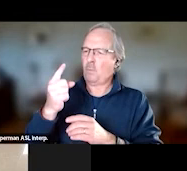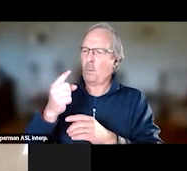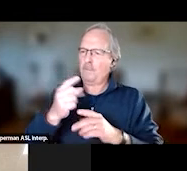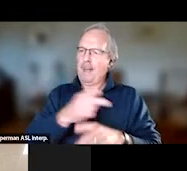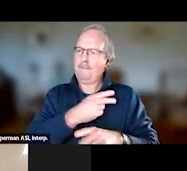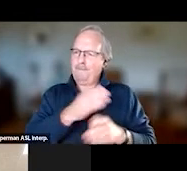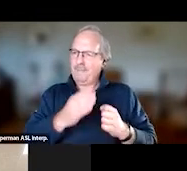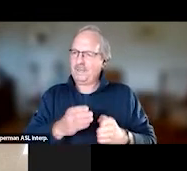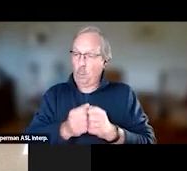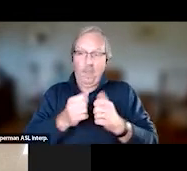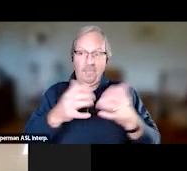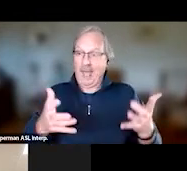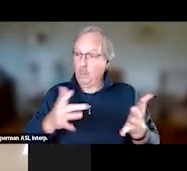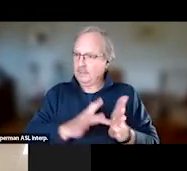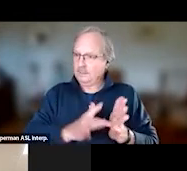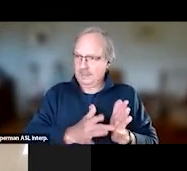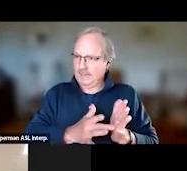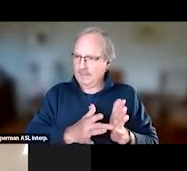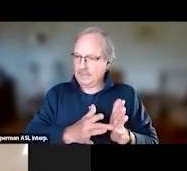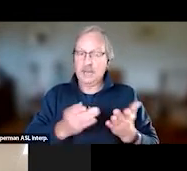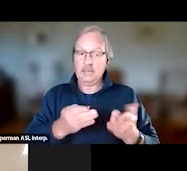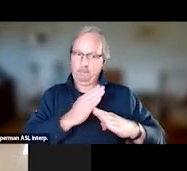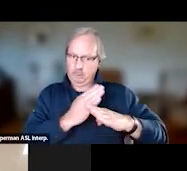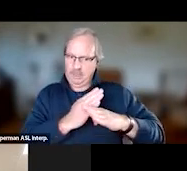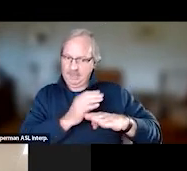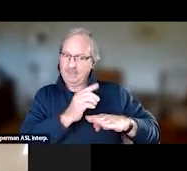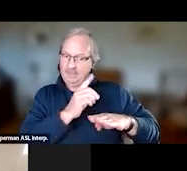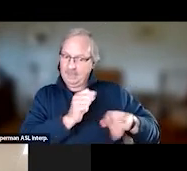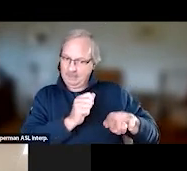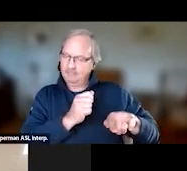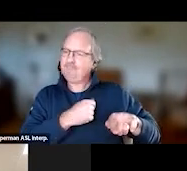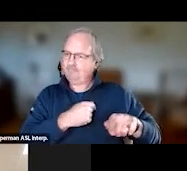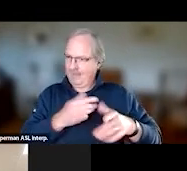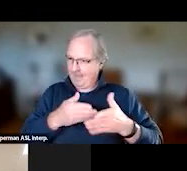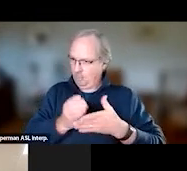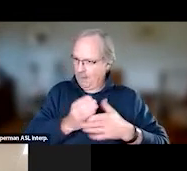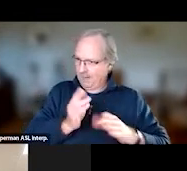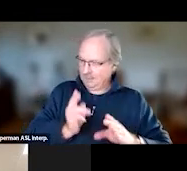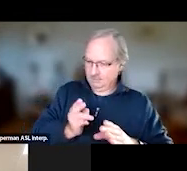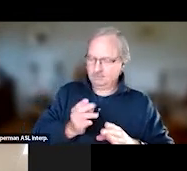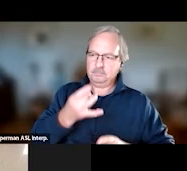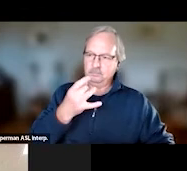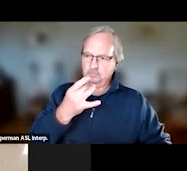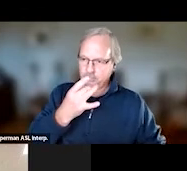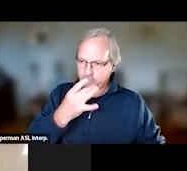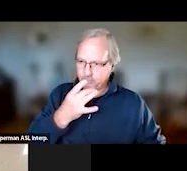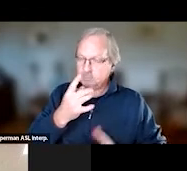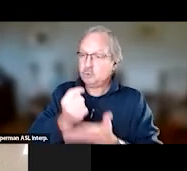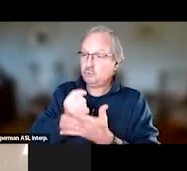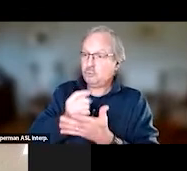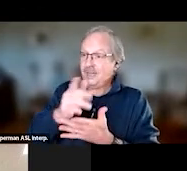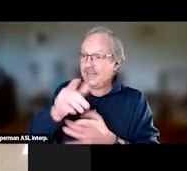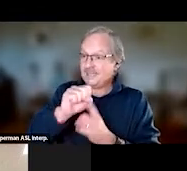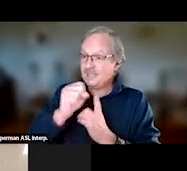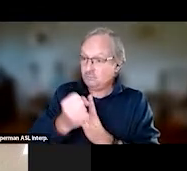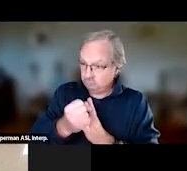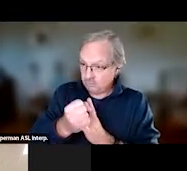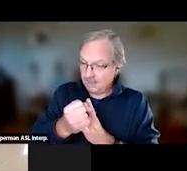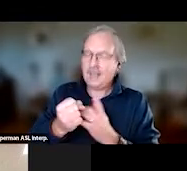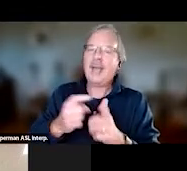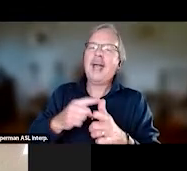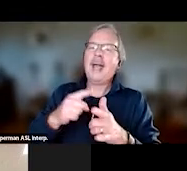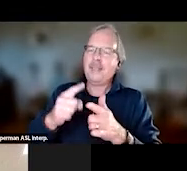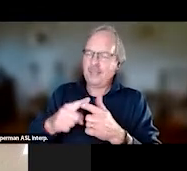his medication and as protected by ADA, he had a right to be on medication to treat his condition. He got